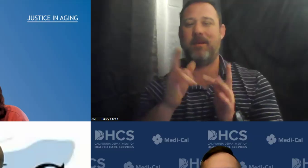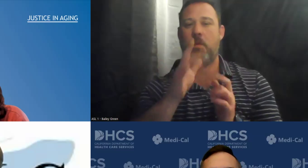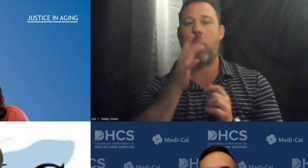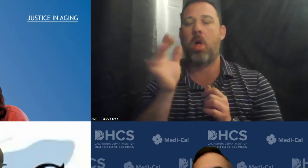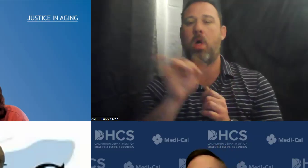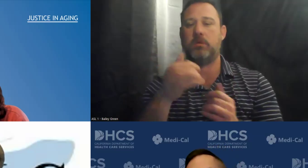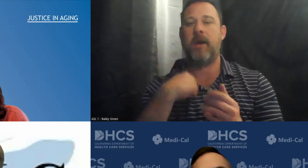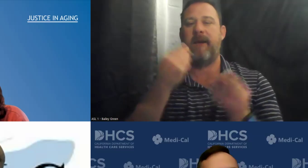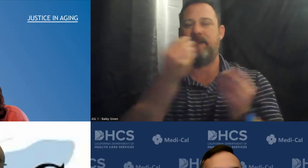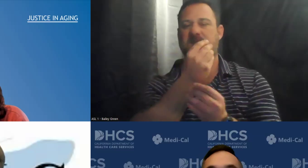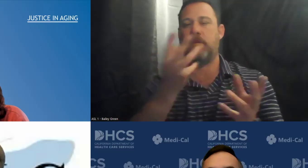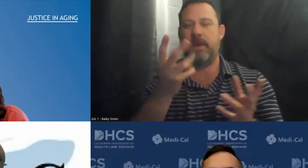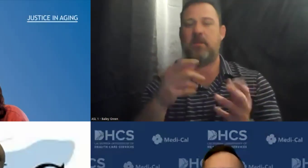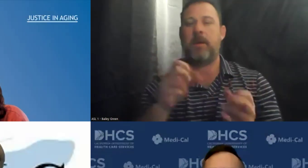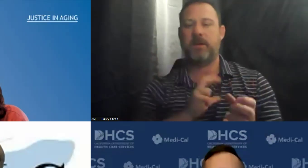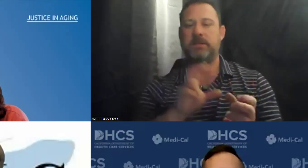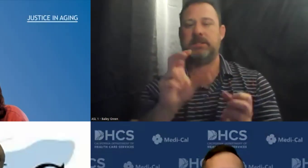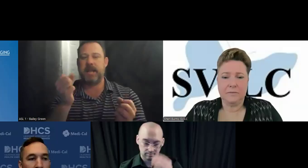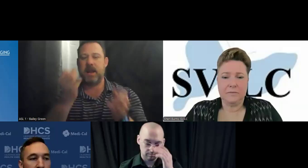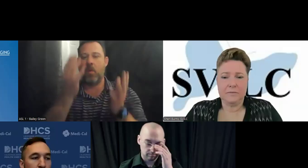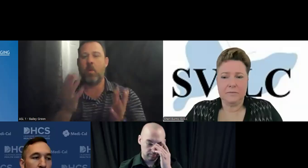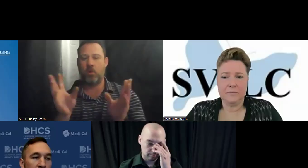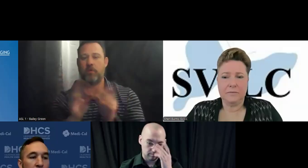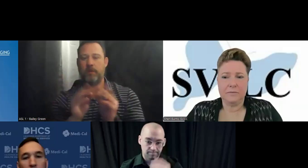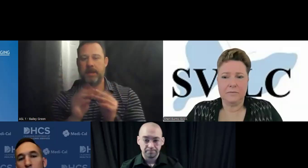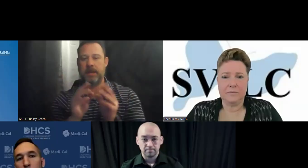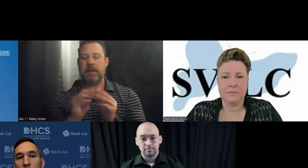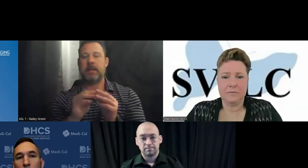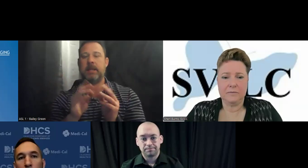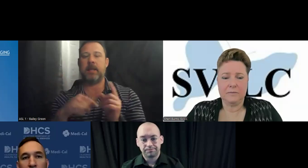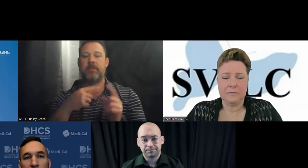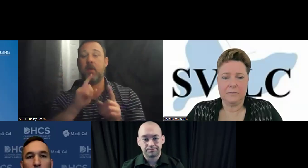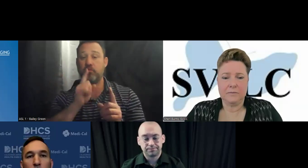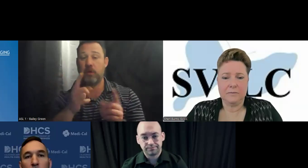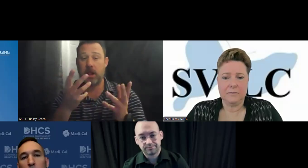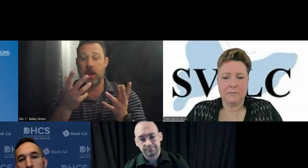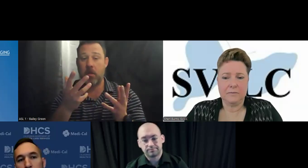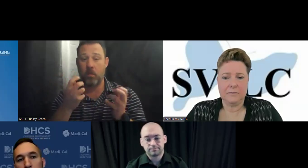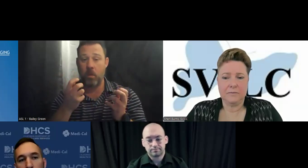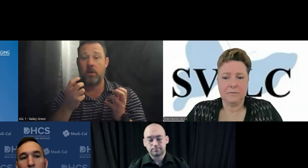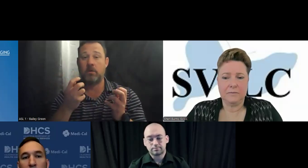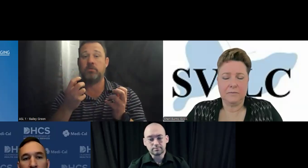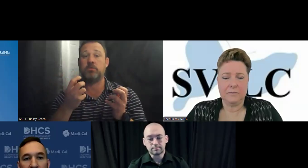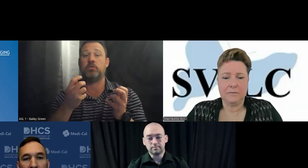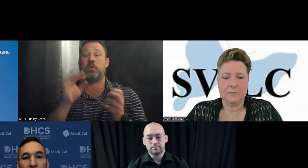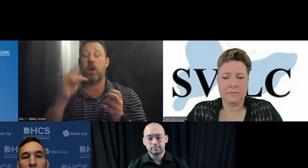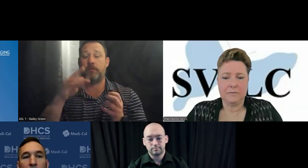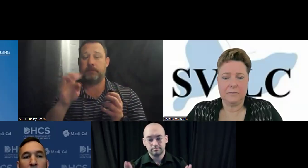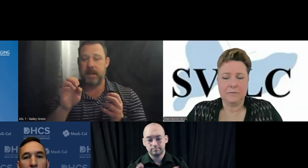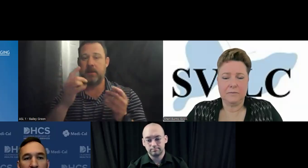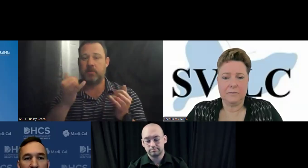have information on that stakeholder meeting. And then really what I wanted to update on